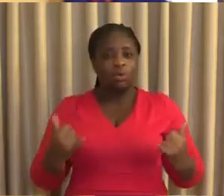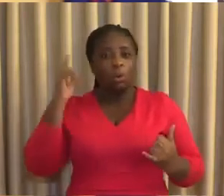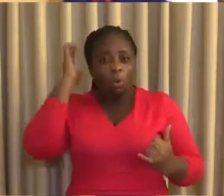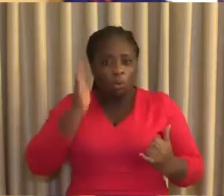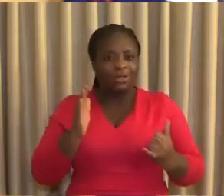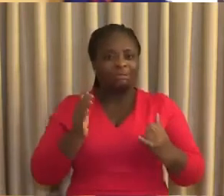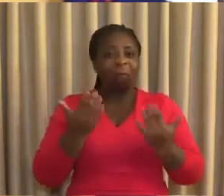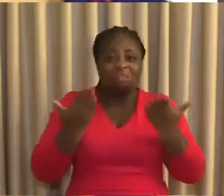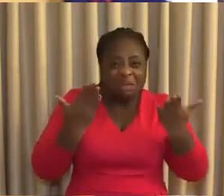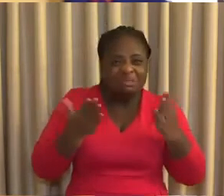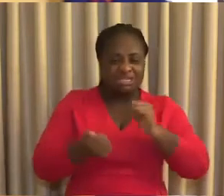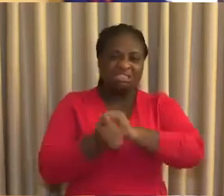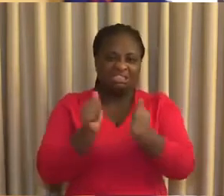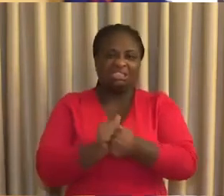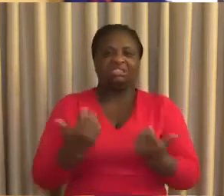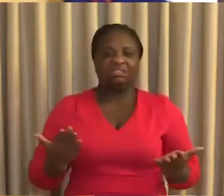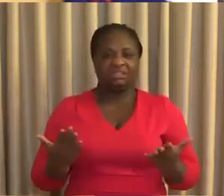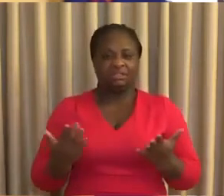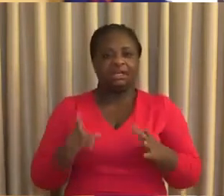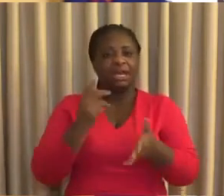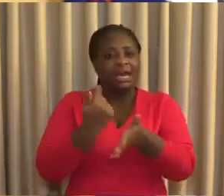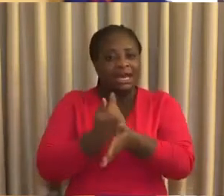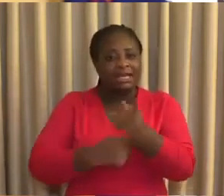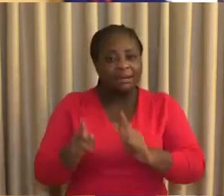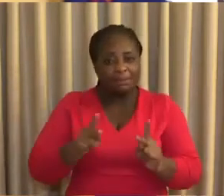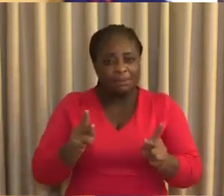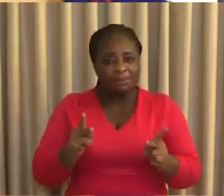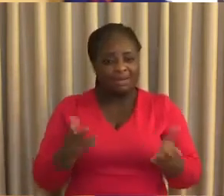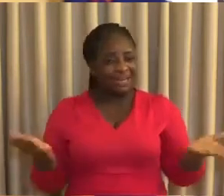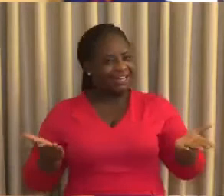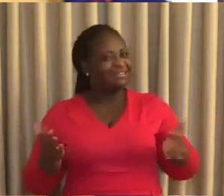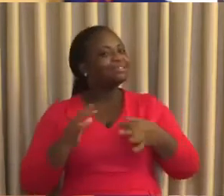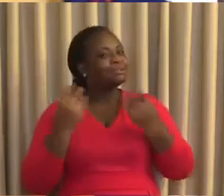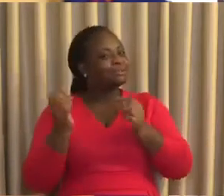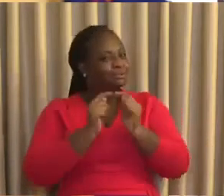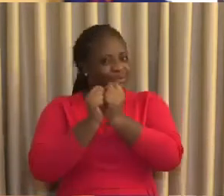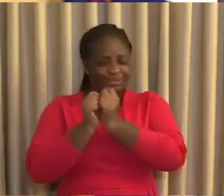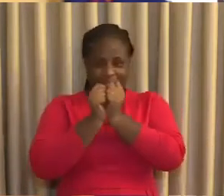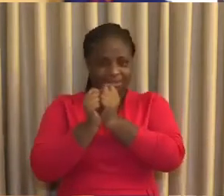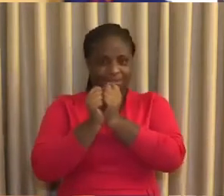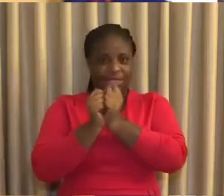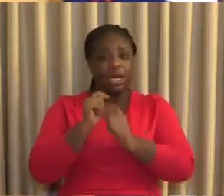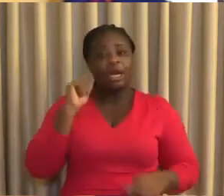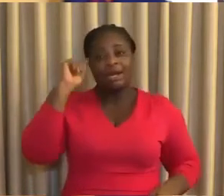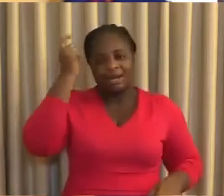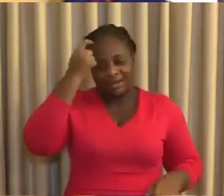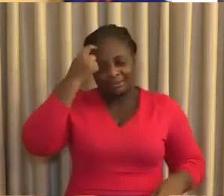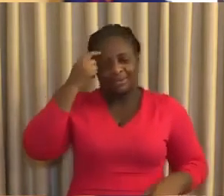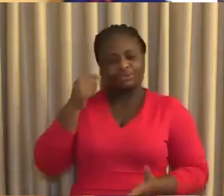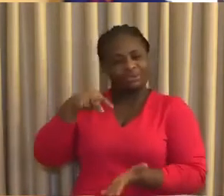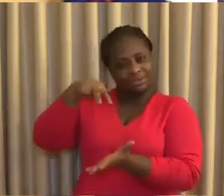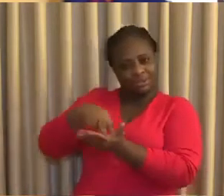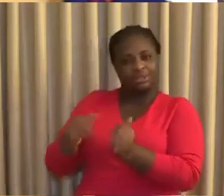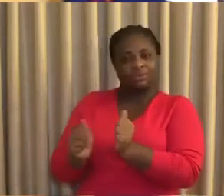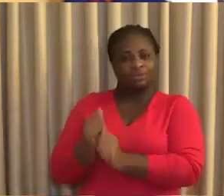Fellow Ghanaians, we are in this together, and government will stand by you. We are aware that there will